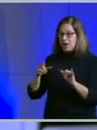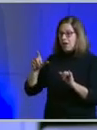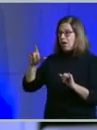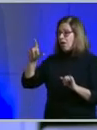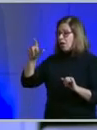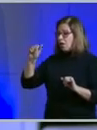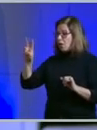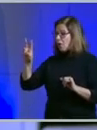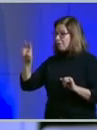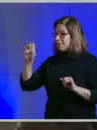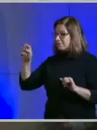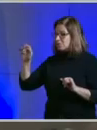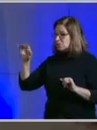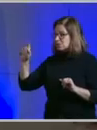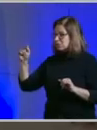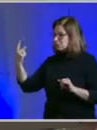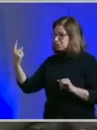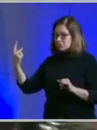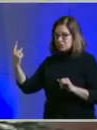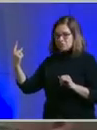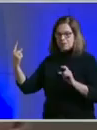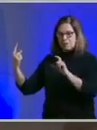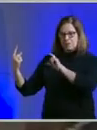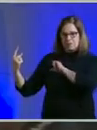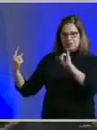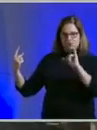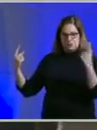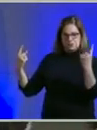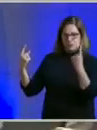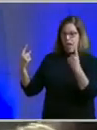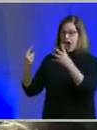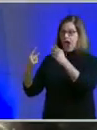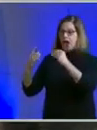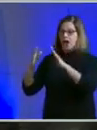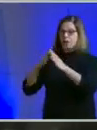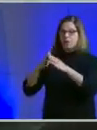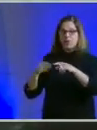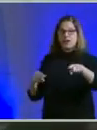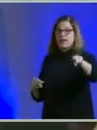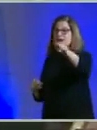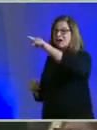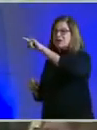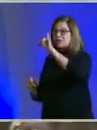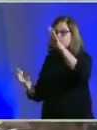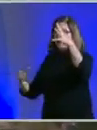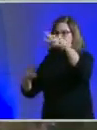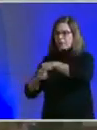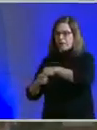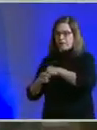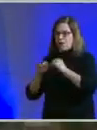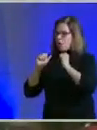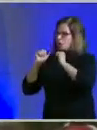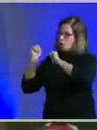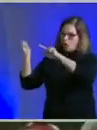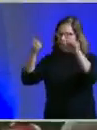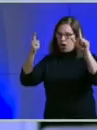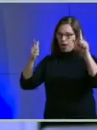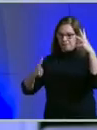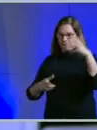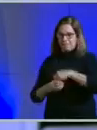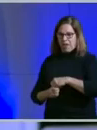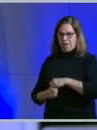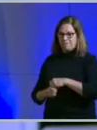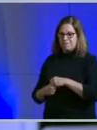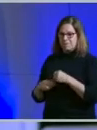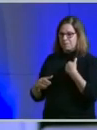our police need our back. We need to support law enforcement efforts, and we all share a responsibility in this,